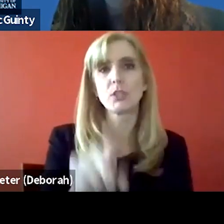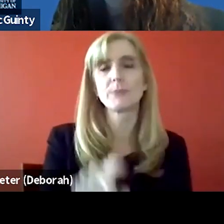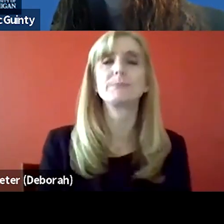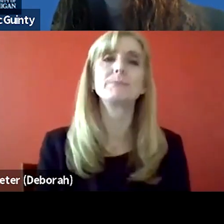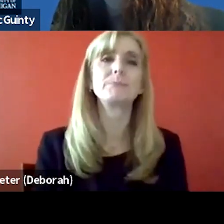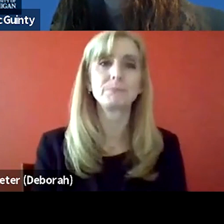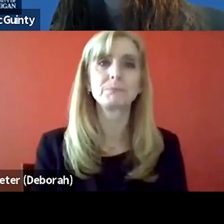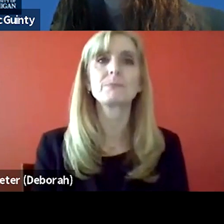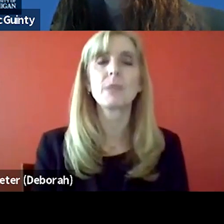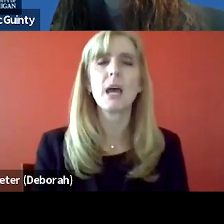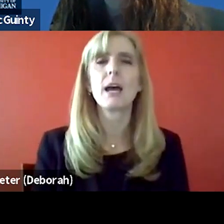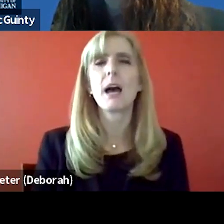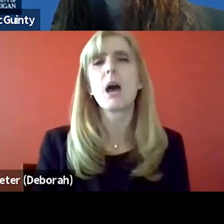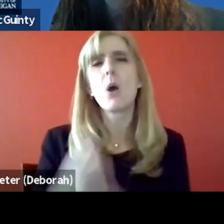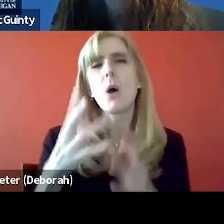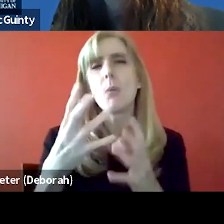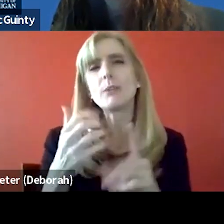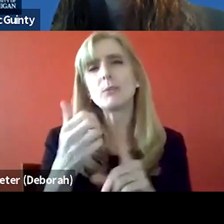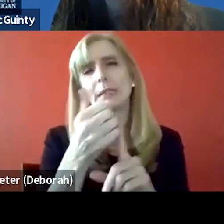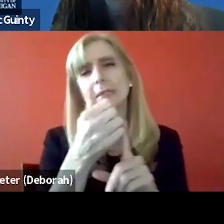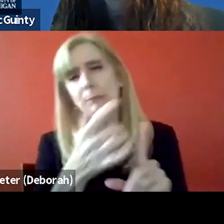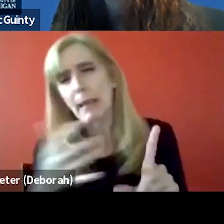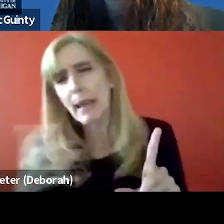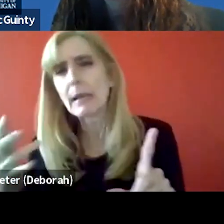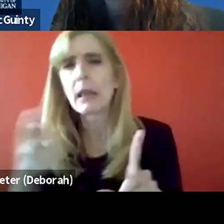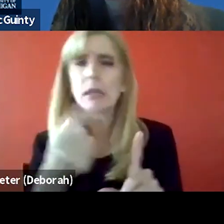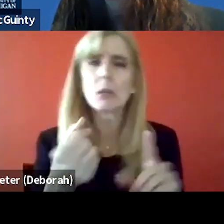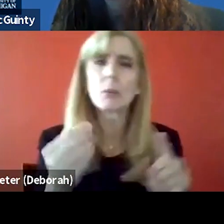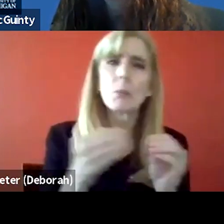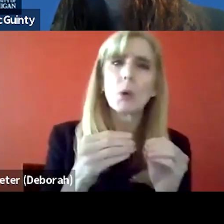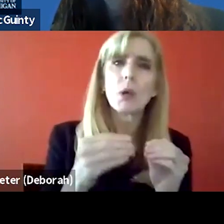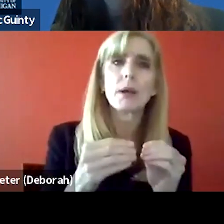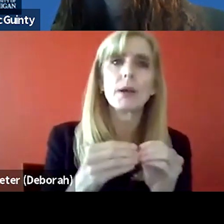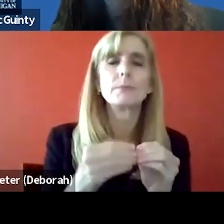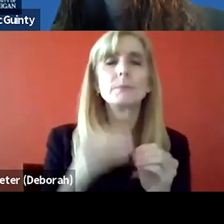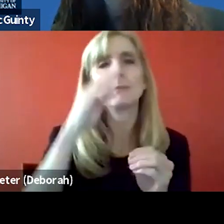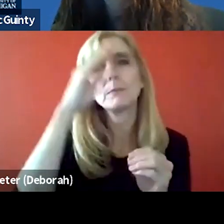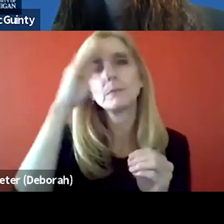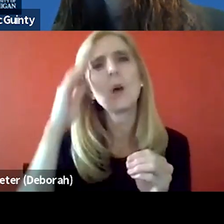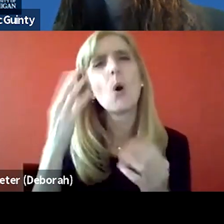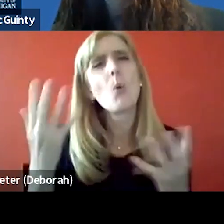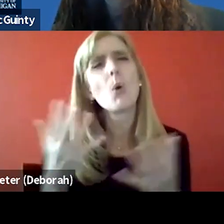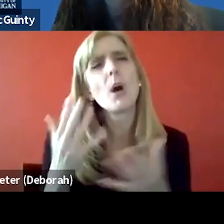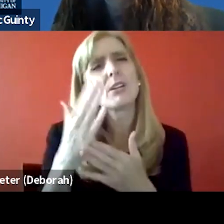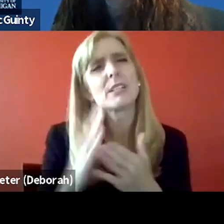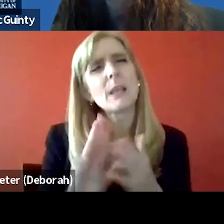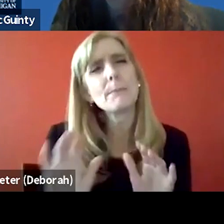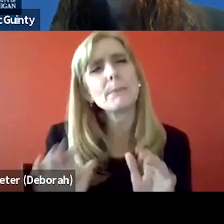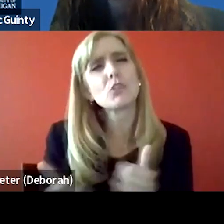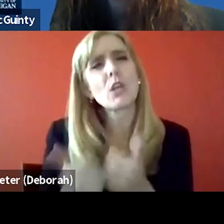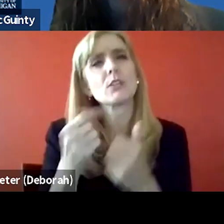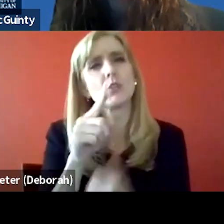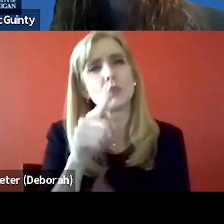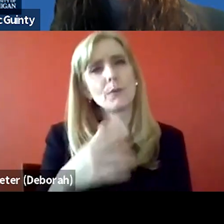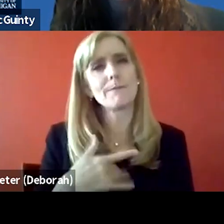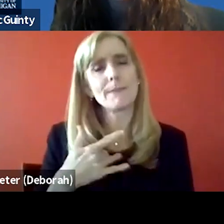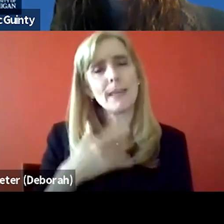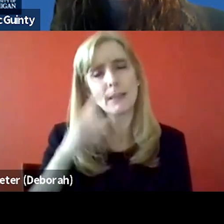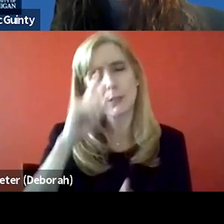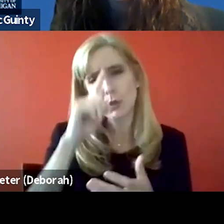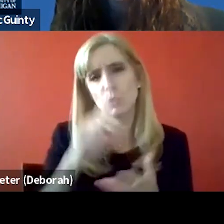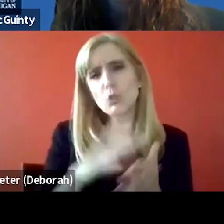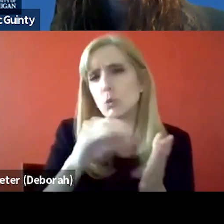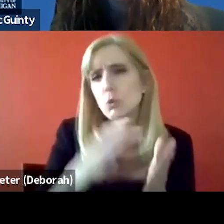want to expand this a little bit. What are some challenges that you believe students or